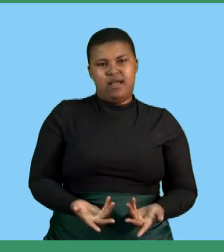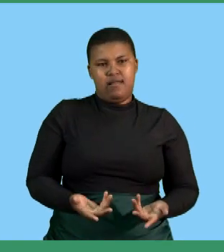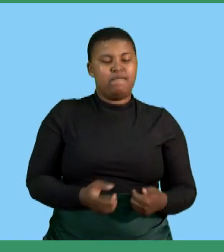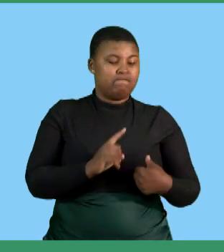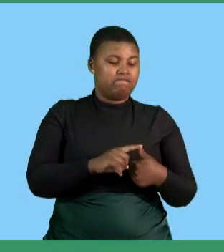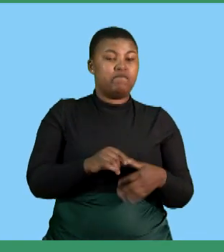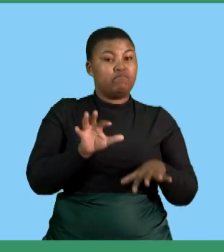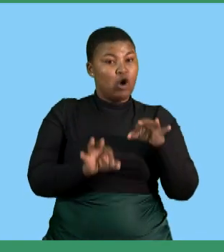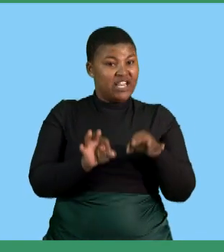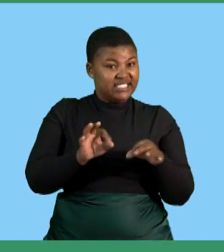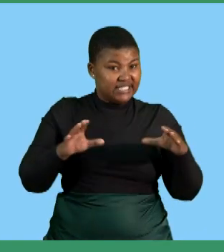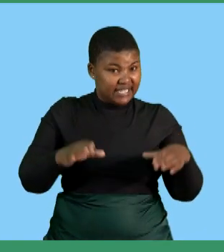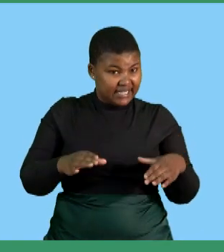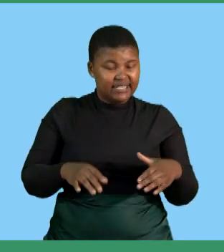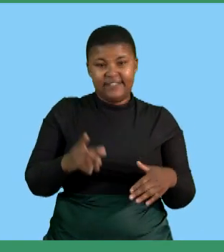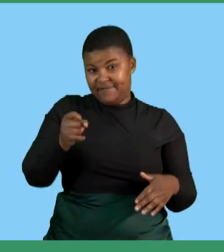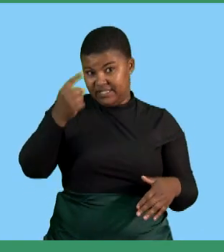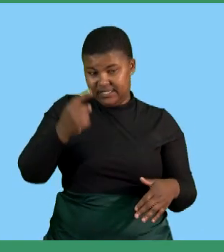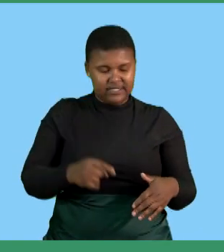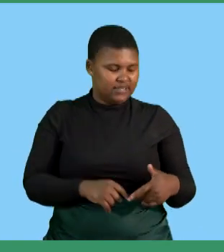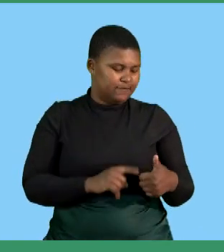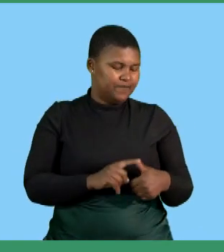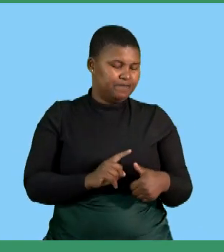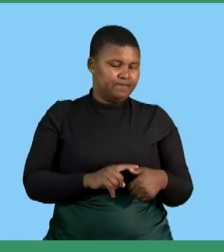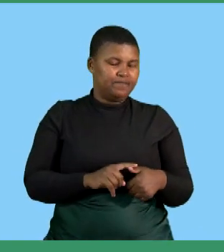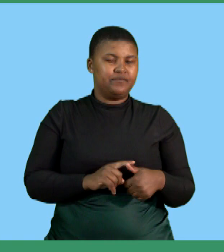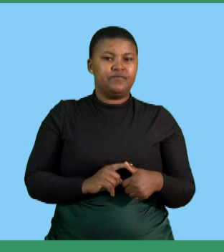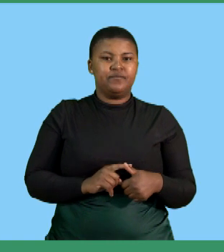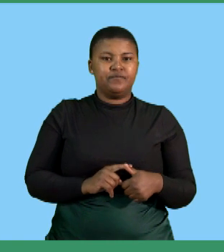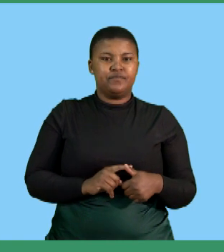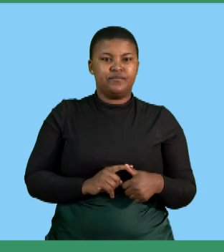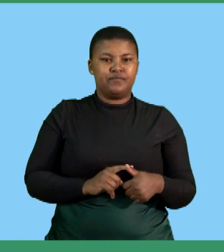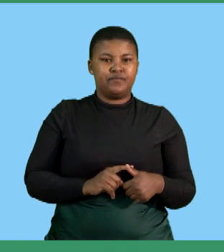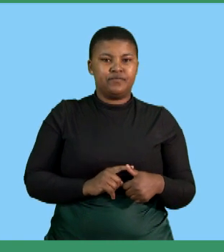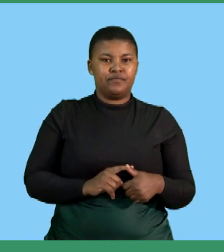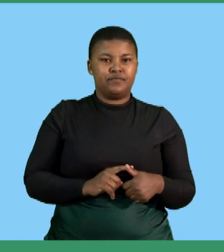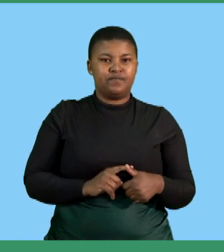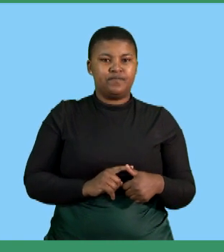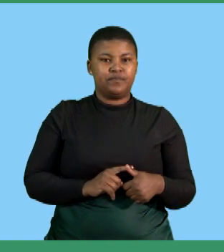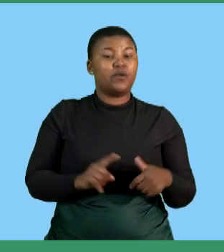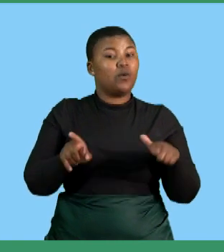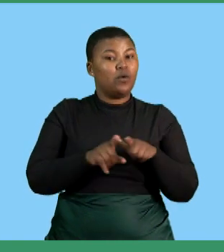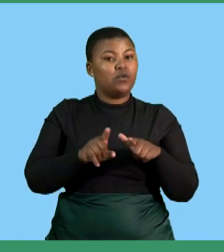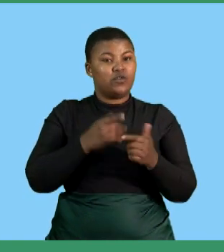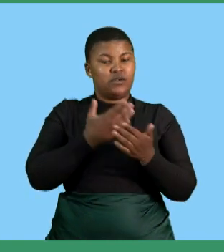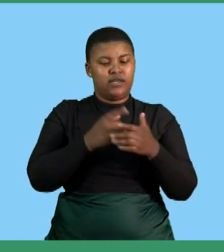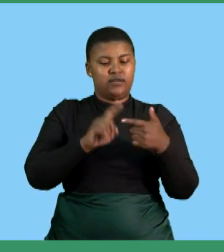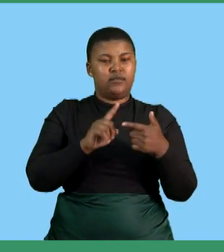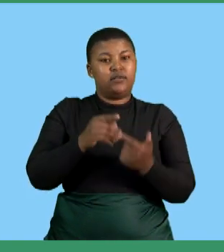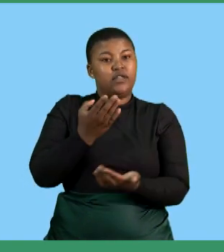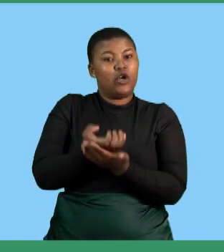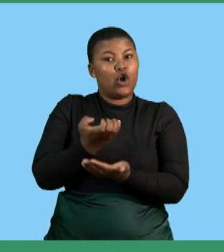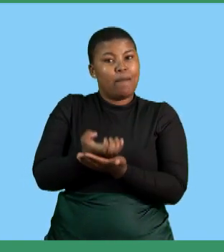political. It's of course our first component, political environment. We can also refer